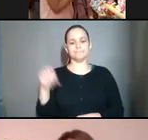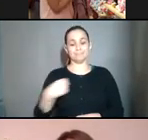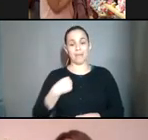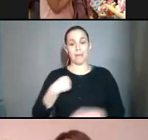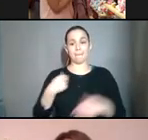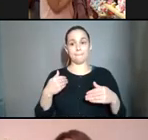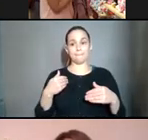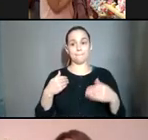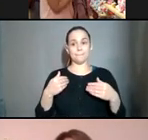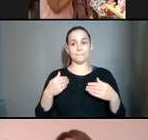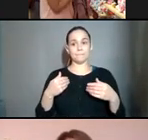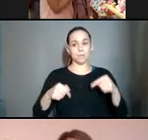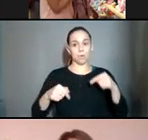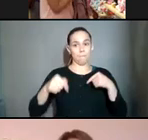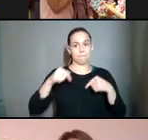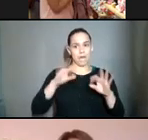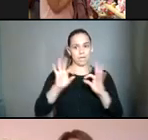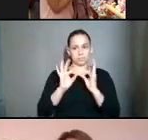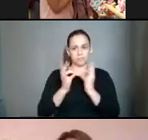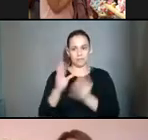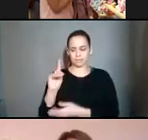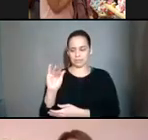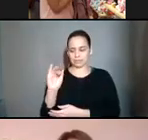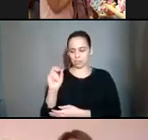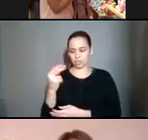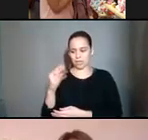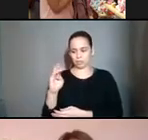to the family dashboard for you.